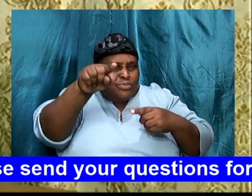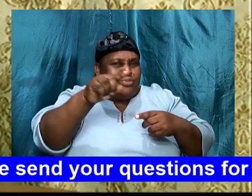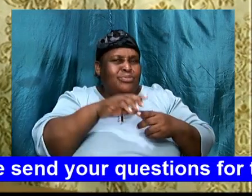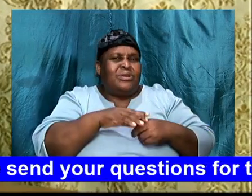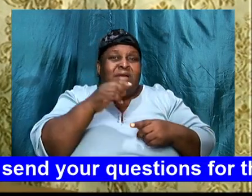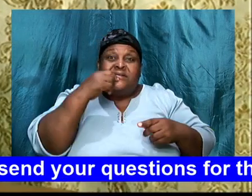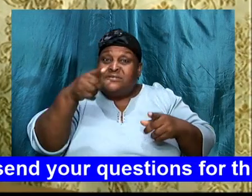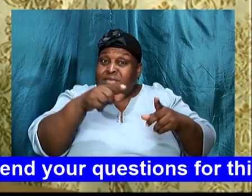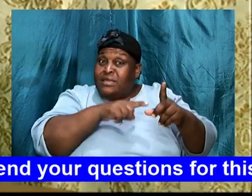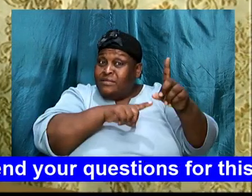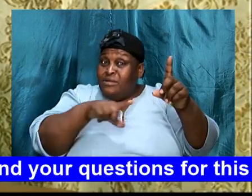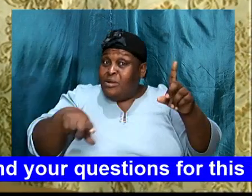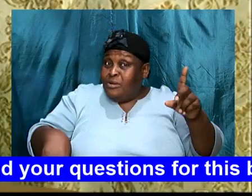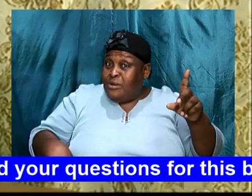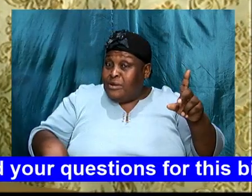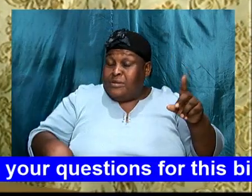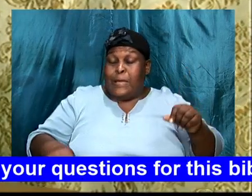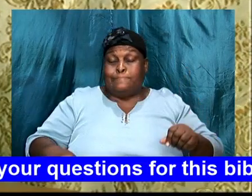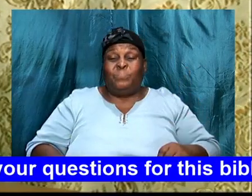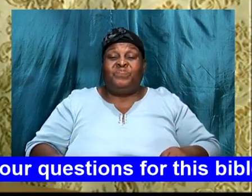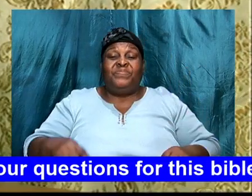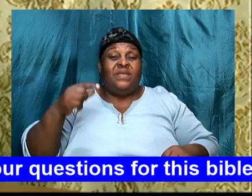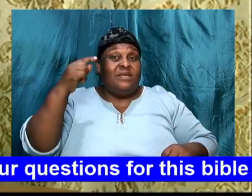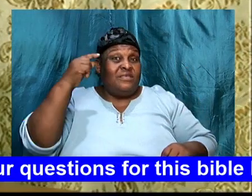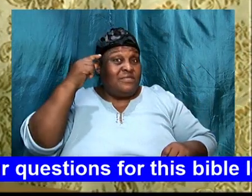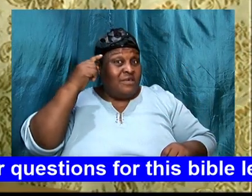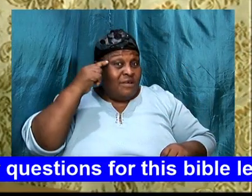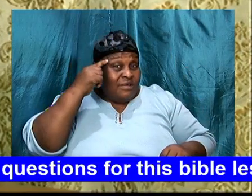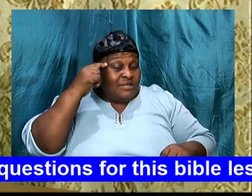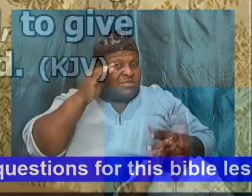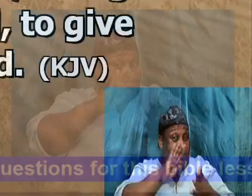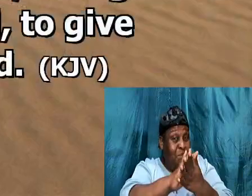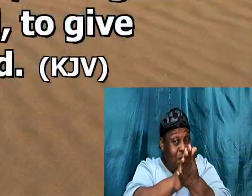Say, the Lord, thoughts of peace,